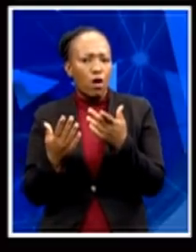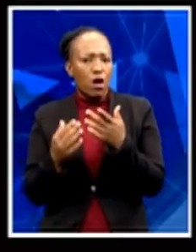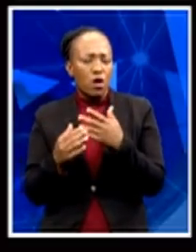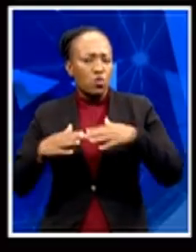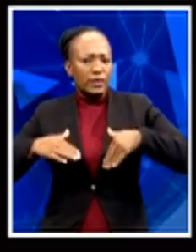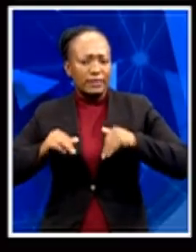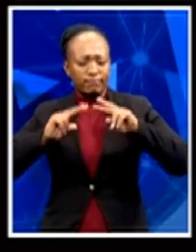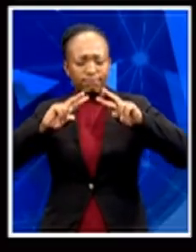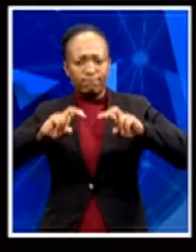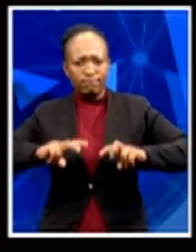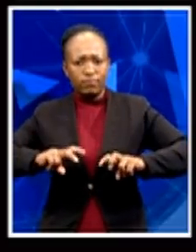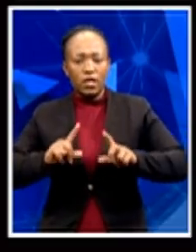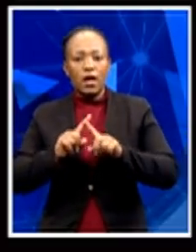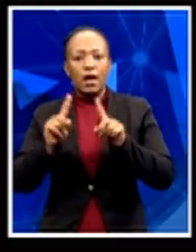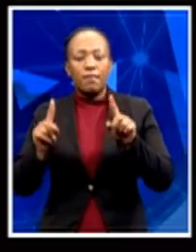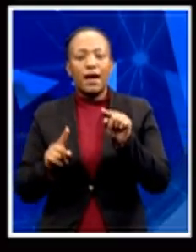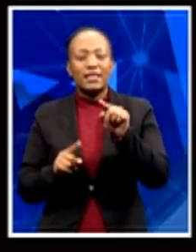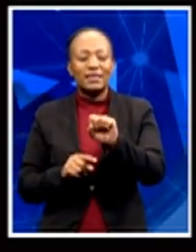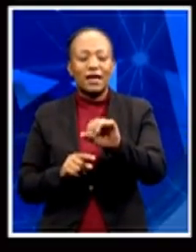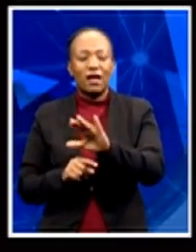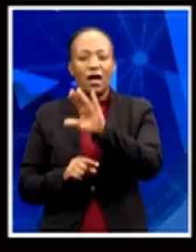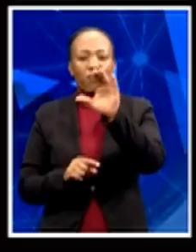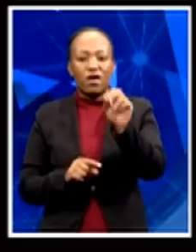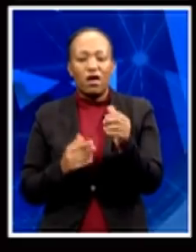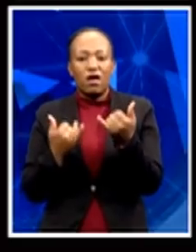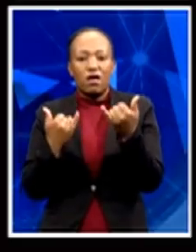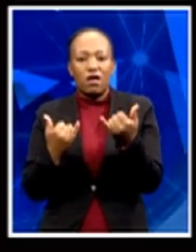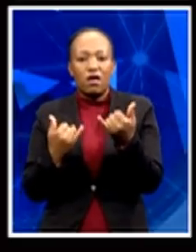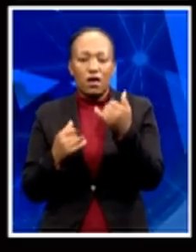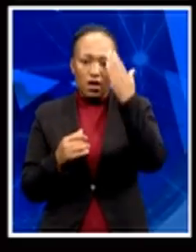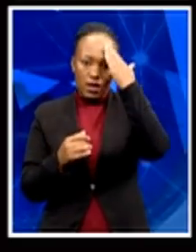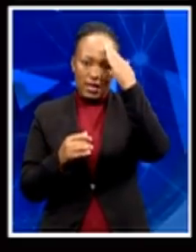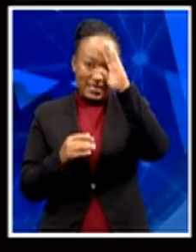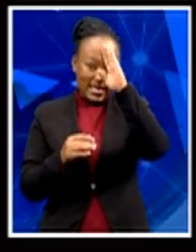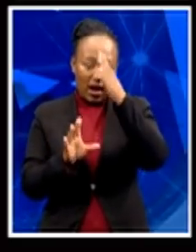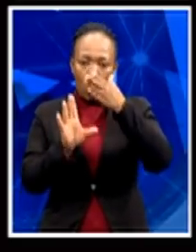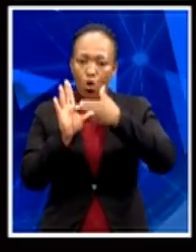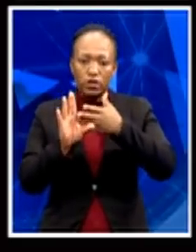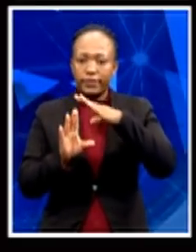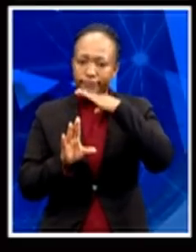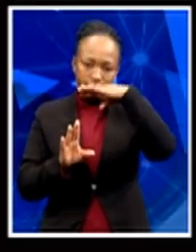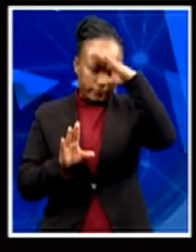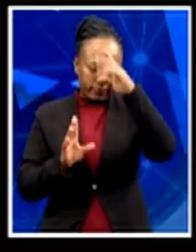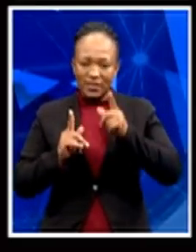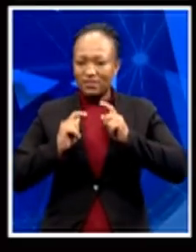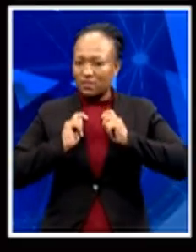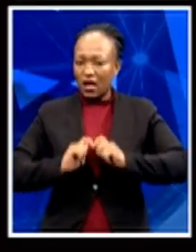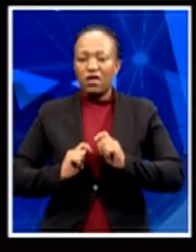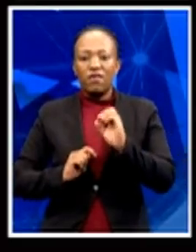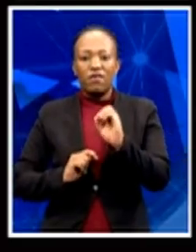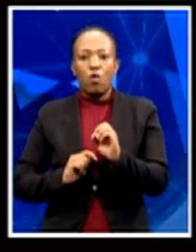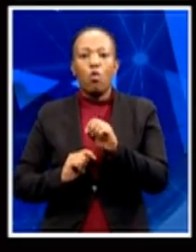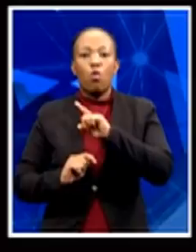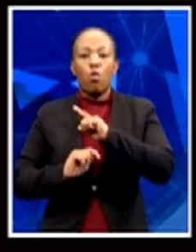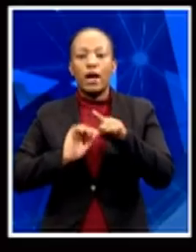South Africans are psychologically being drained because of the negative publicity on vaccines that